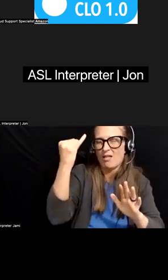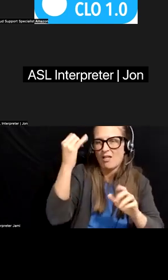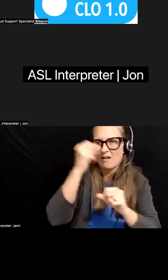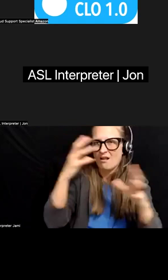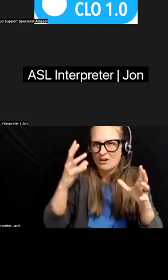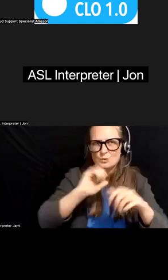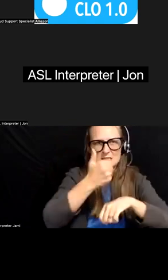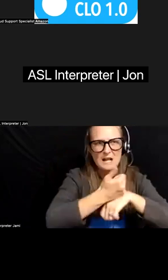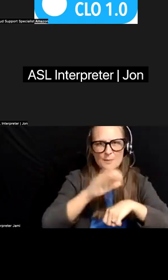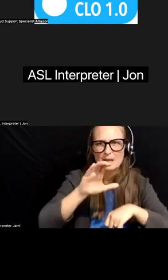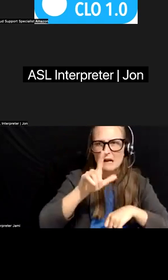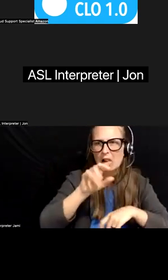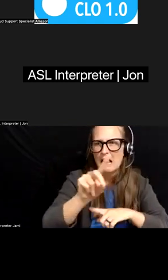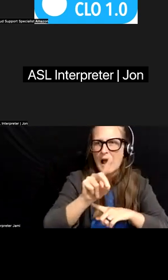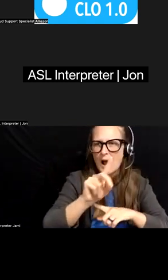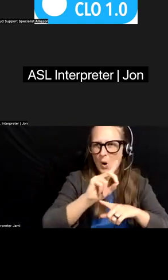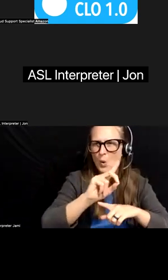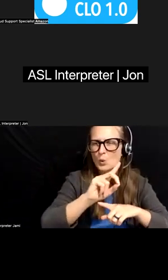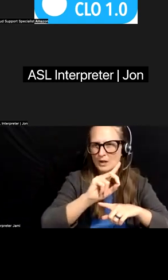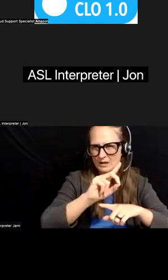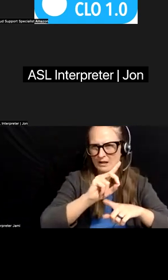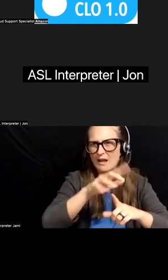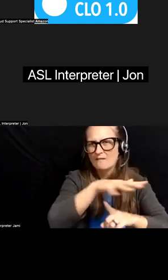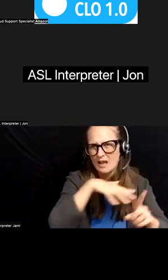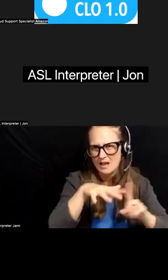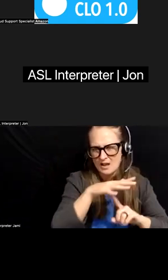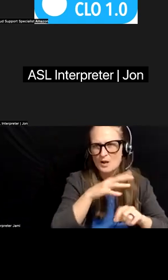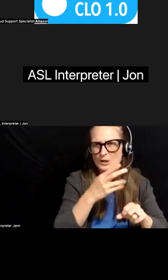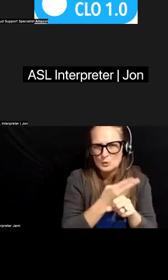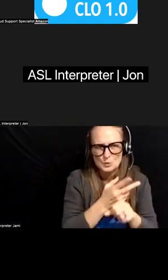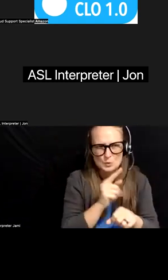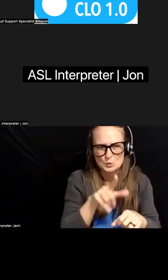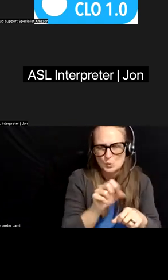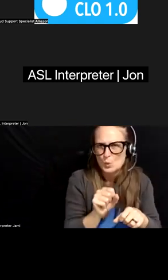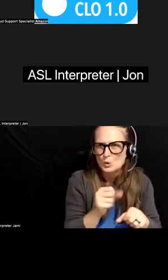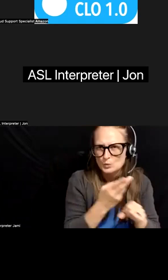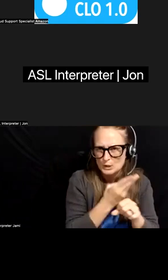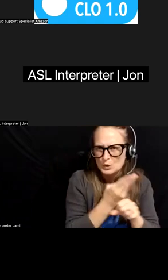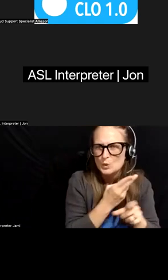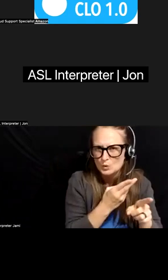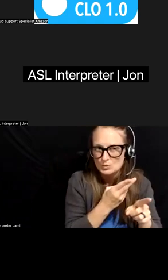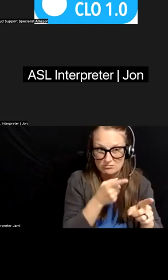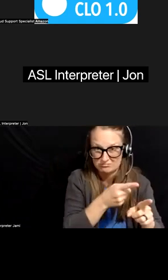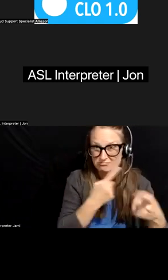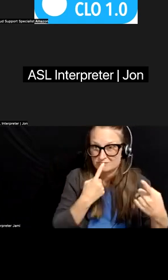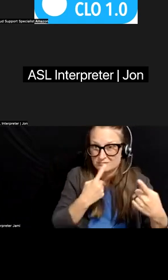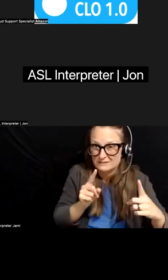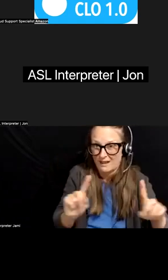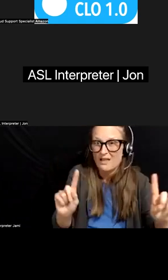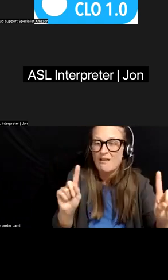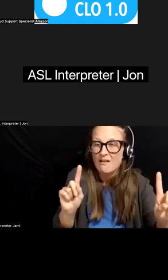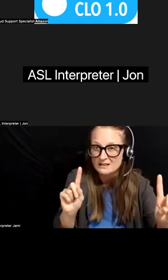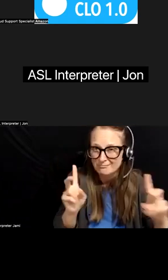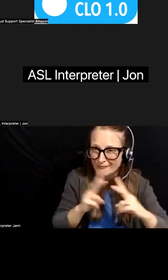of environment and using some of the tools that we use to this day. And that's, since they were so successful,